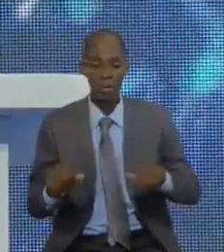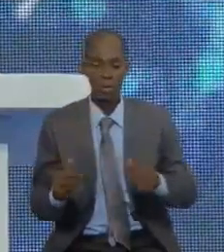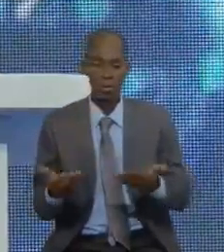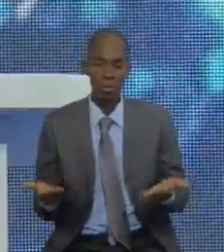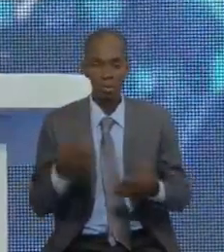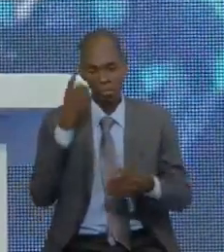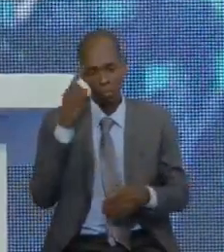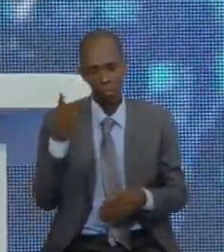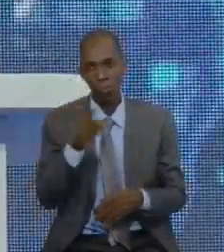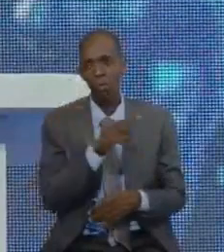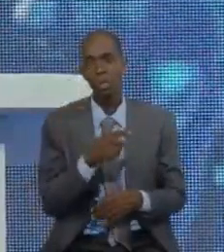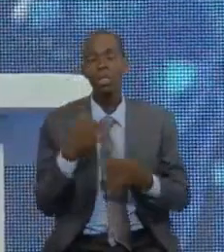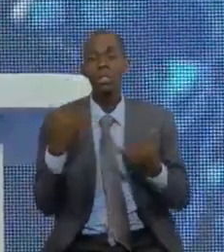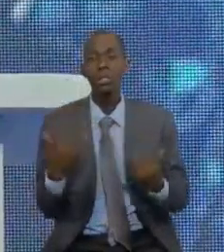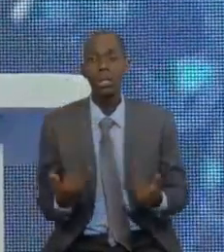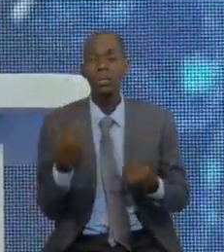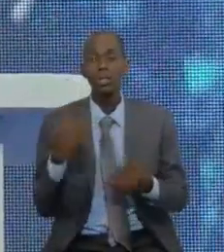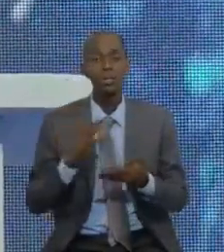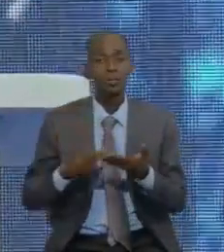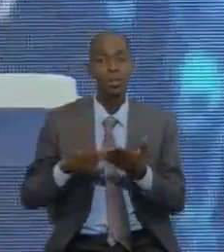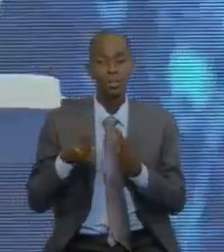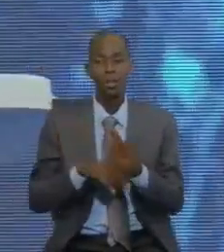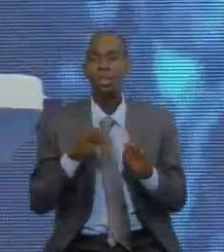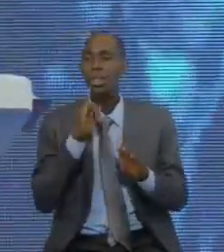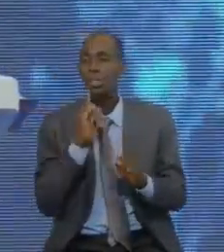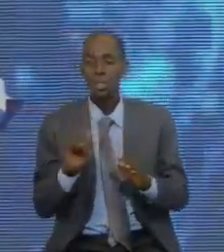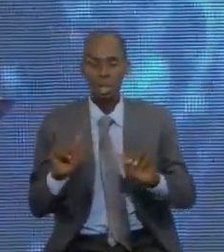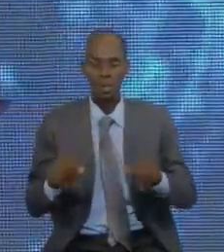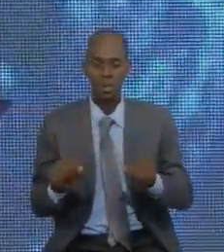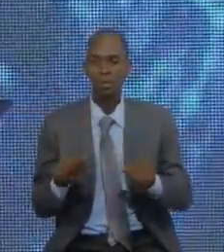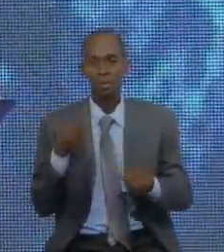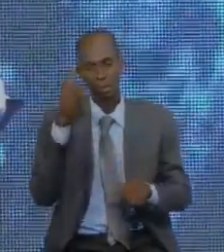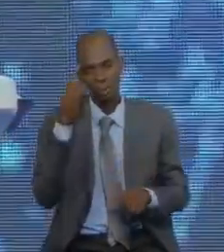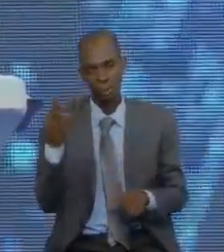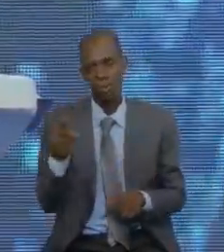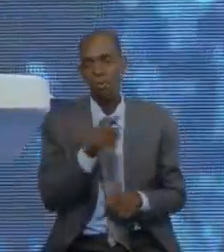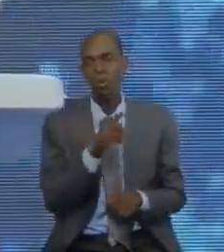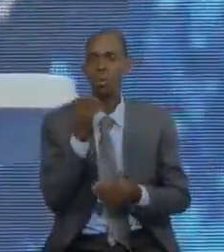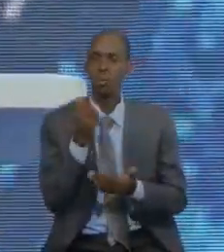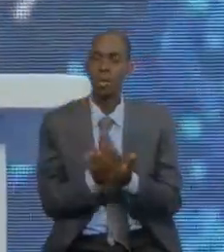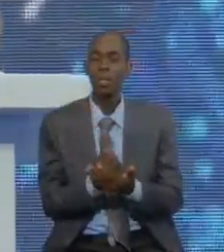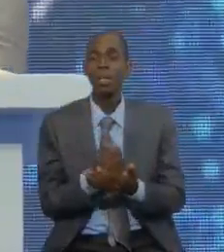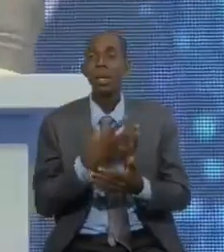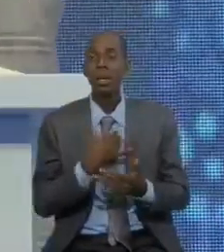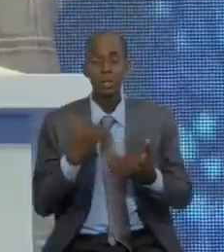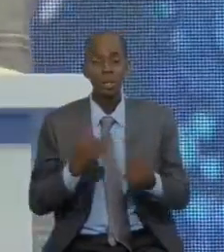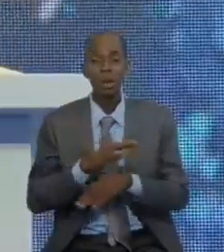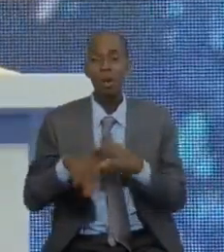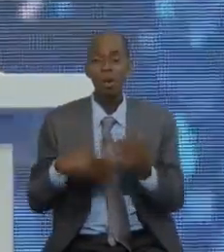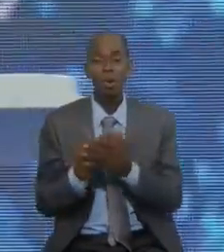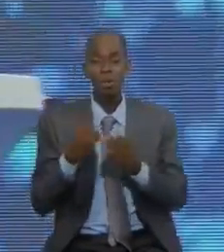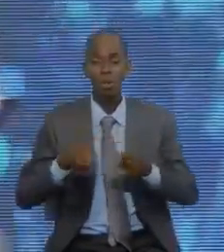you. Now the forgiveness is available for you. Now all the provision of